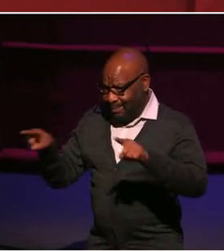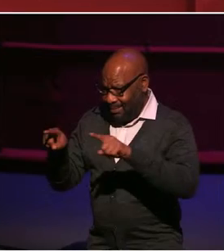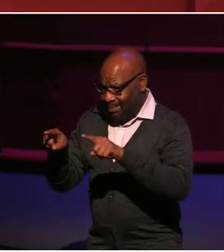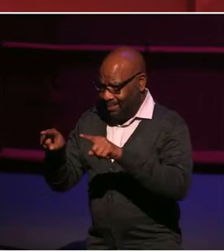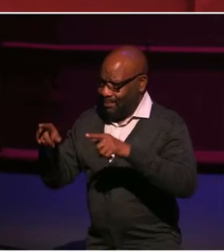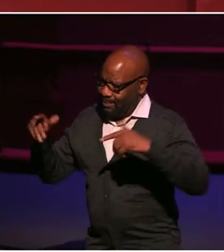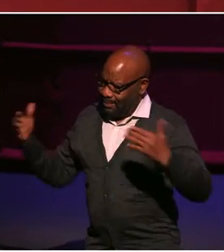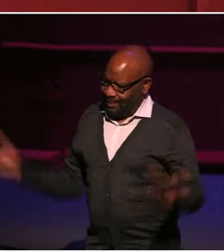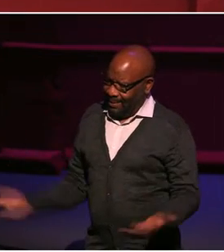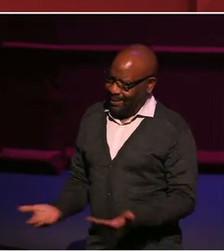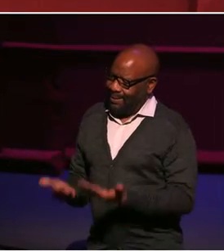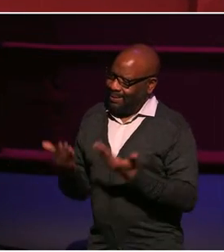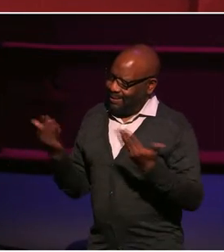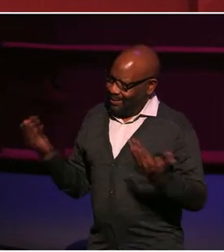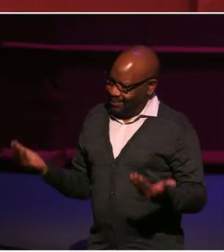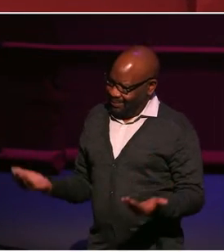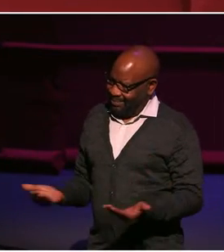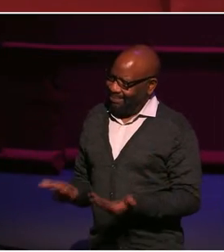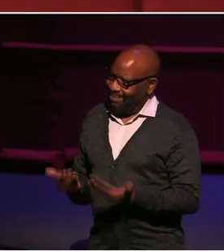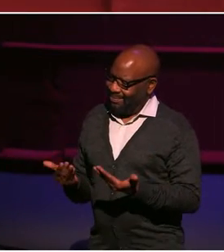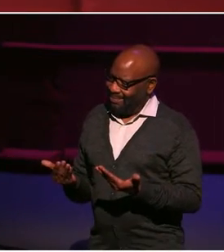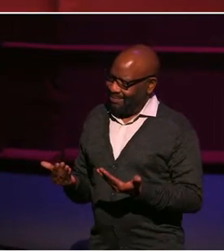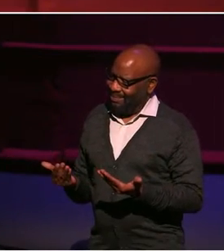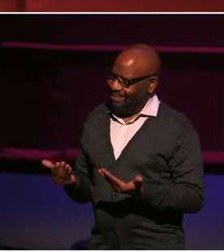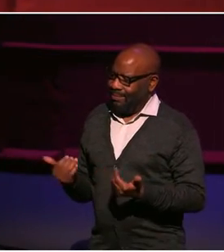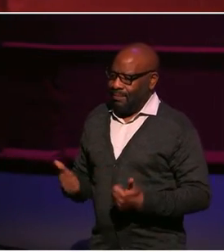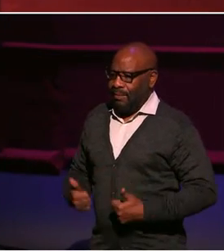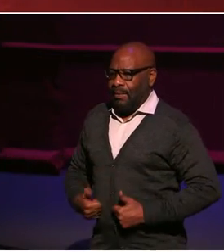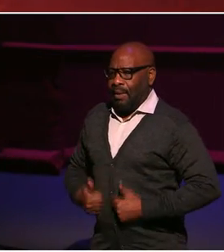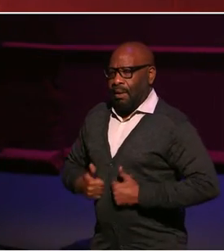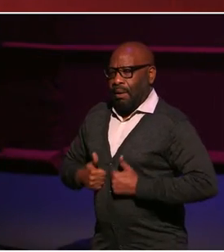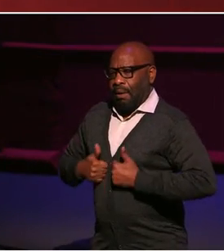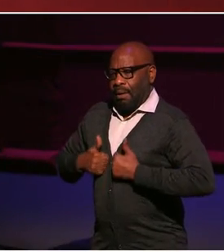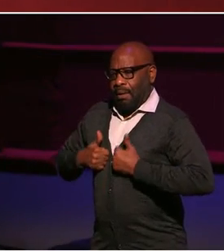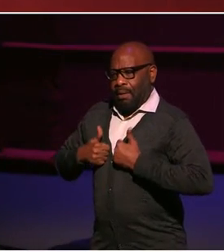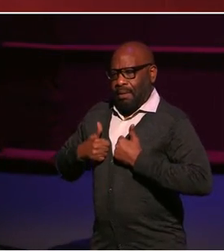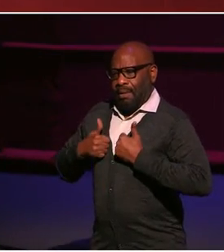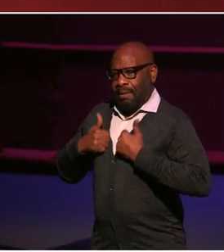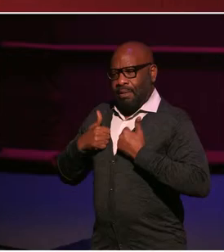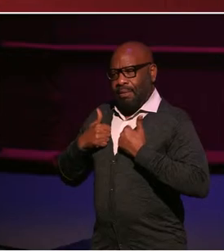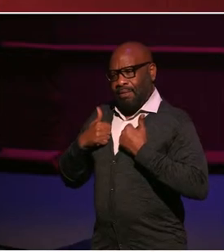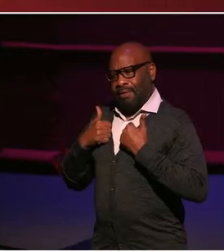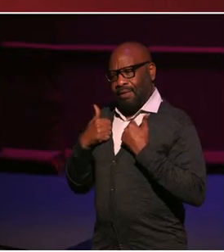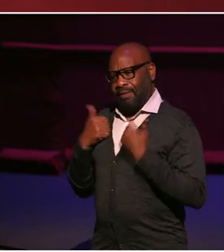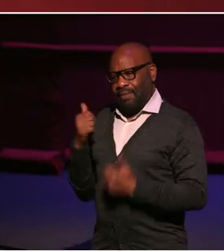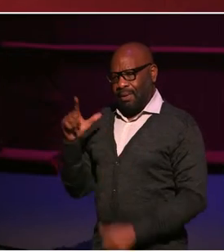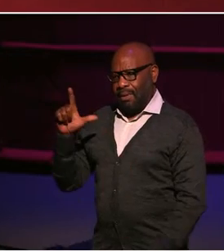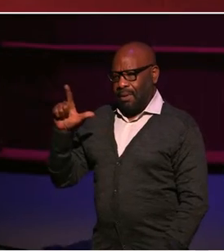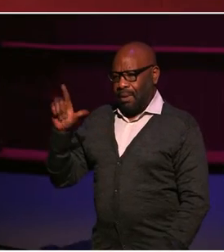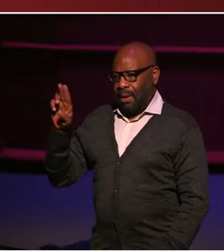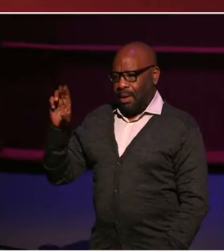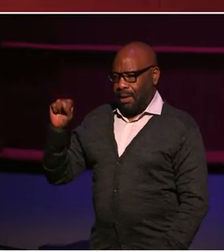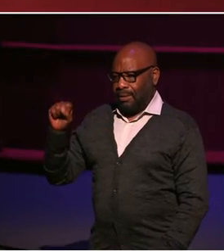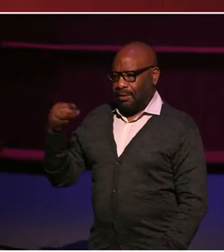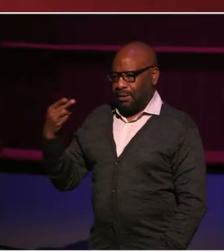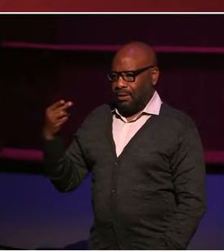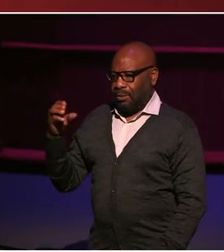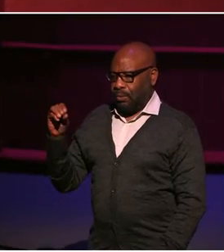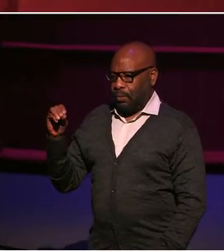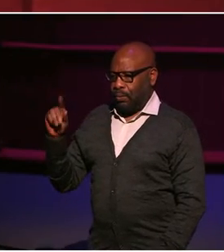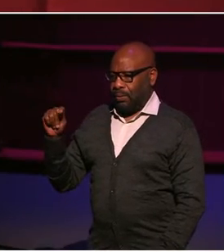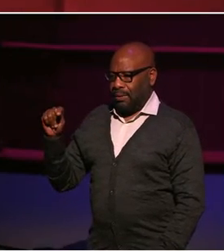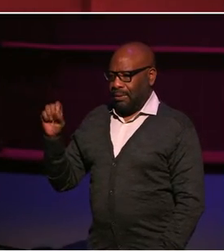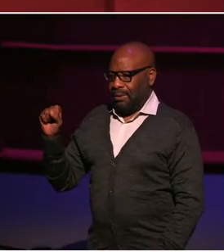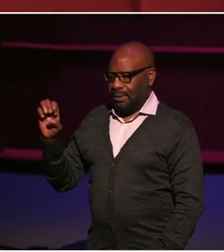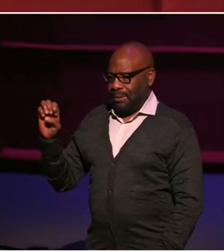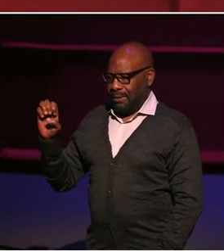wall, but had a book, act as a sub. As a subpack